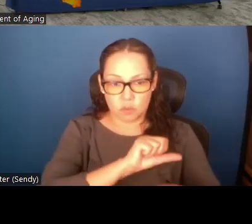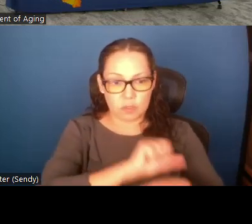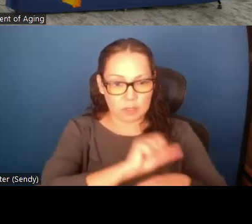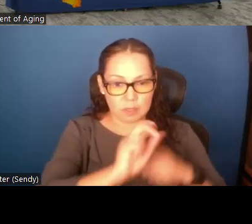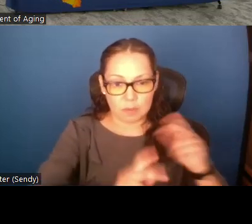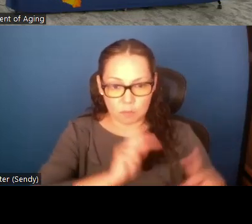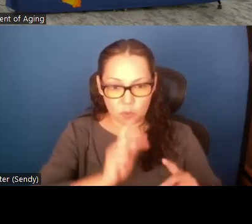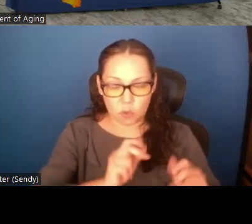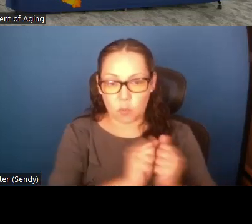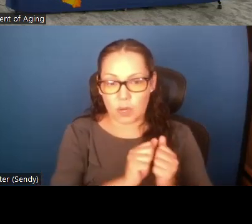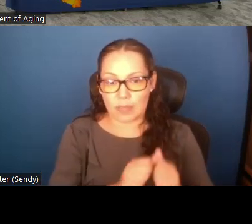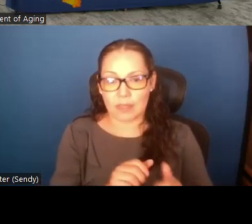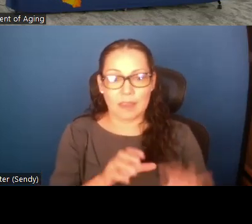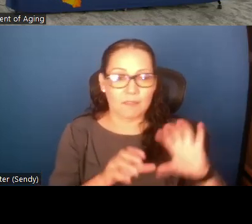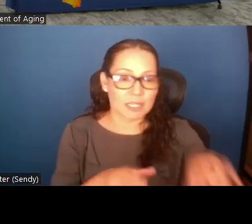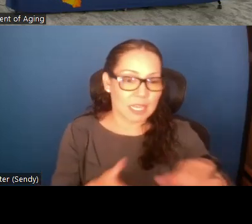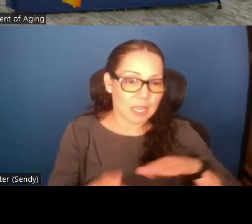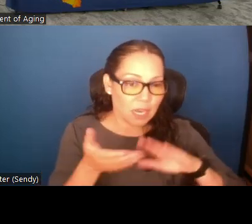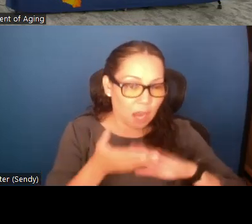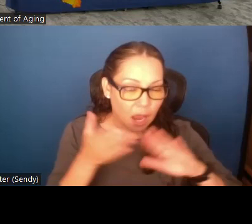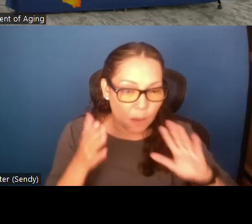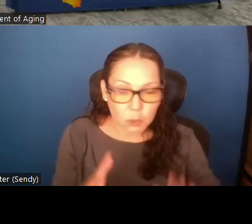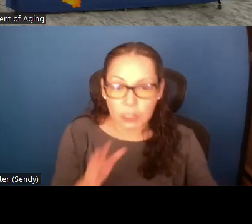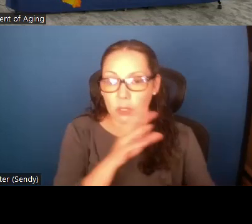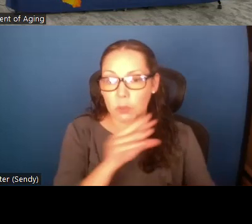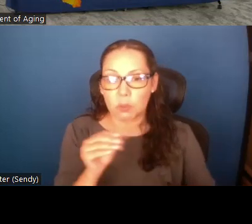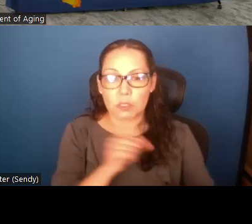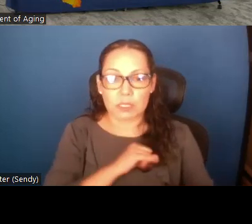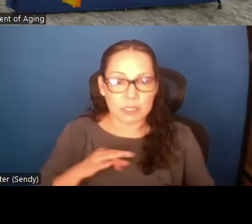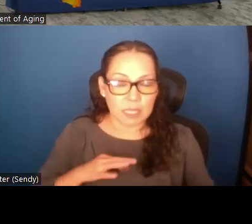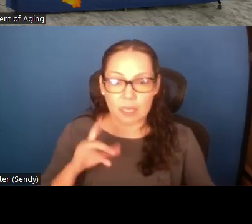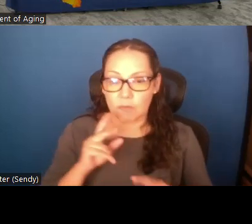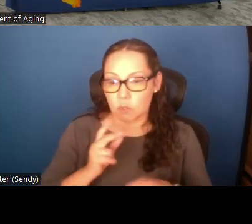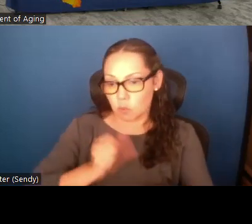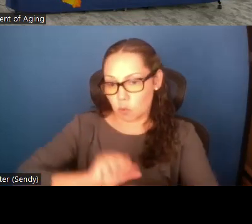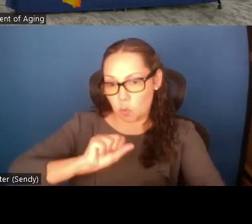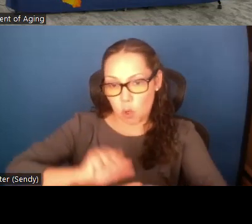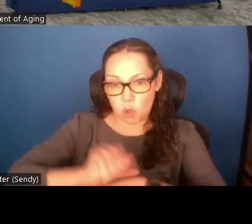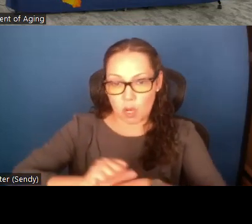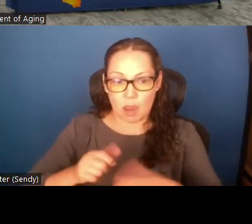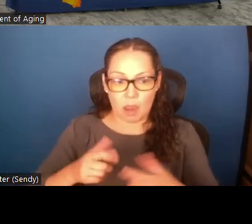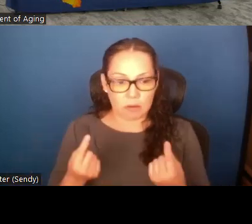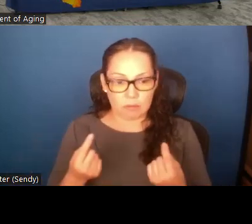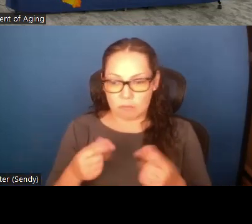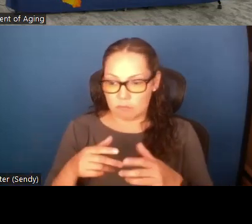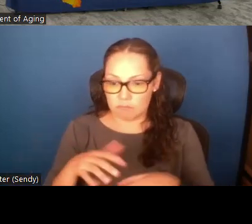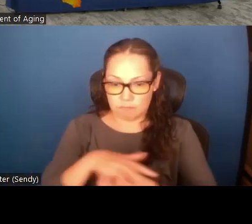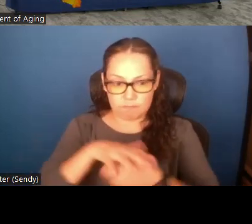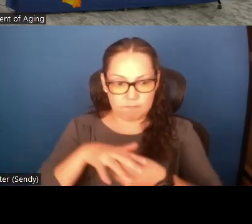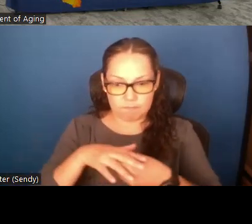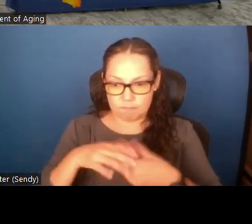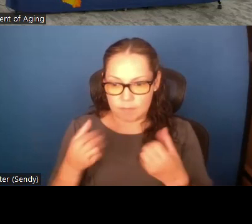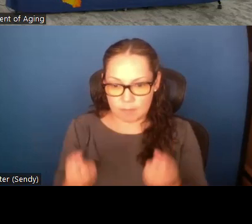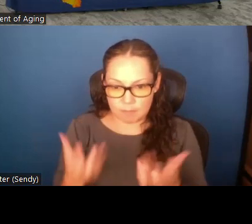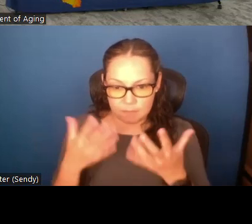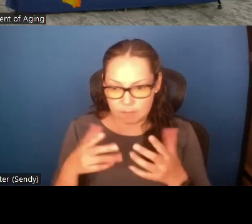facility operators, and resident advocates to collaborate on parameters that would enable visitation. And again, we'll